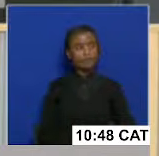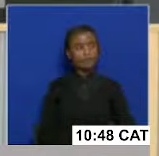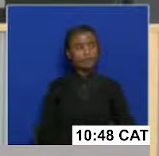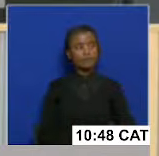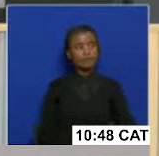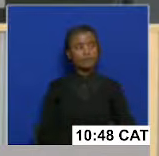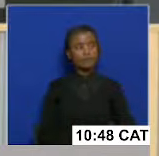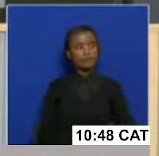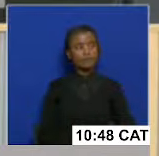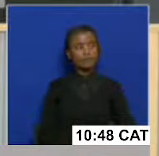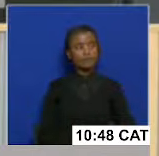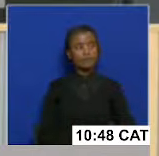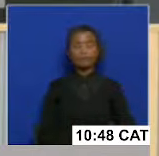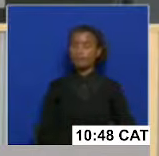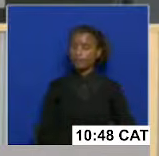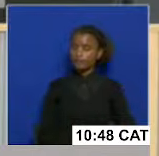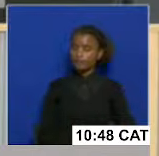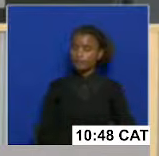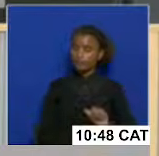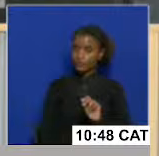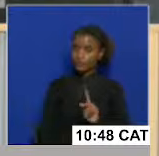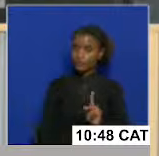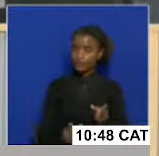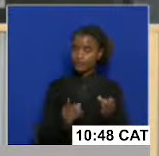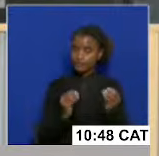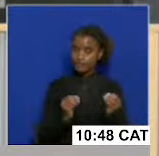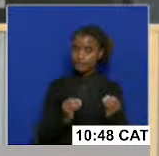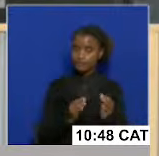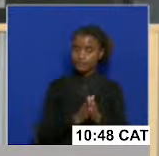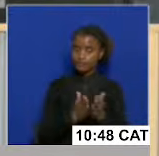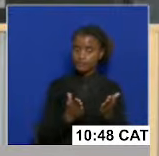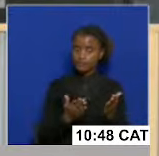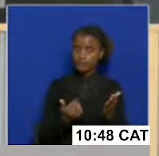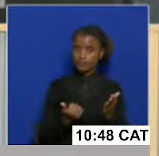Okay, I'm there now, Advocate. Are you there?